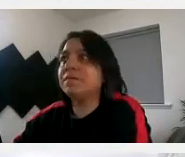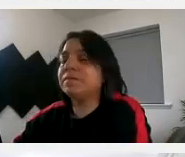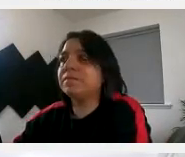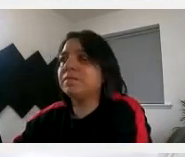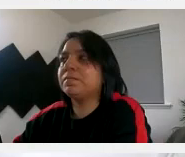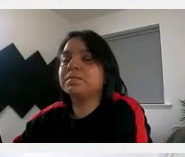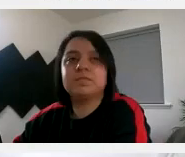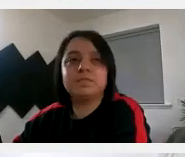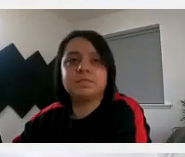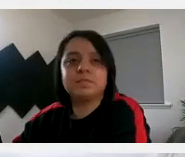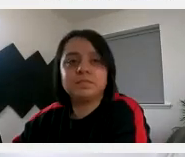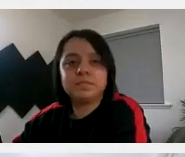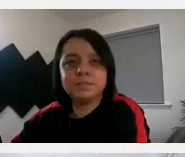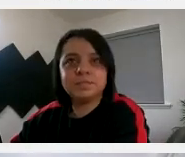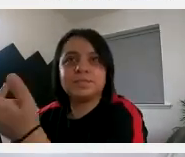UK?